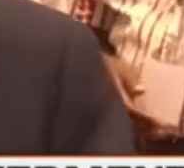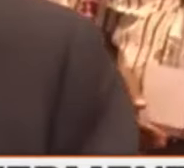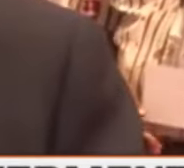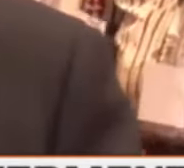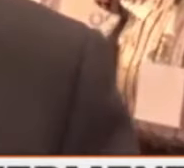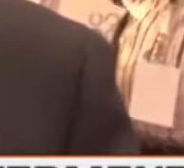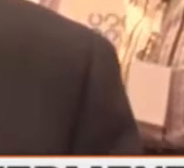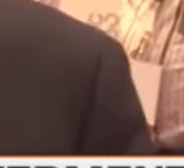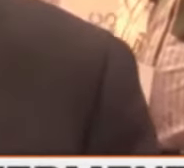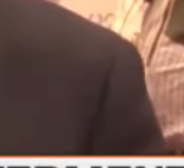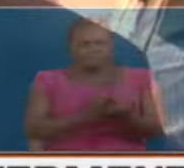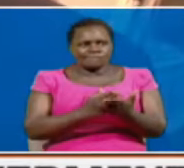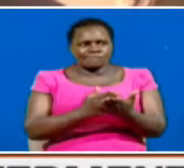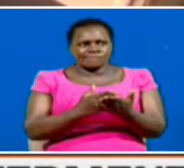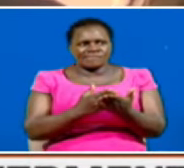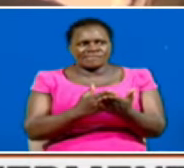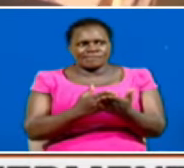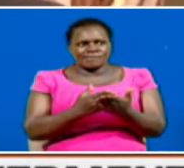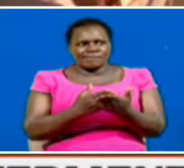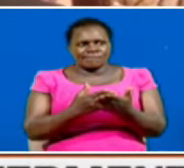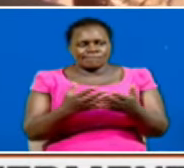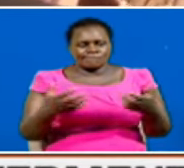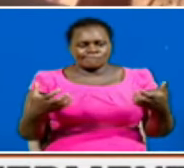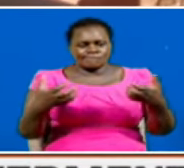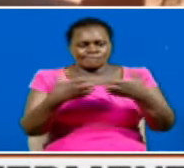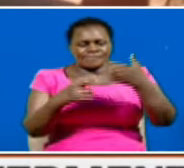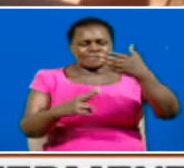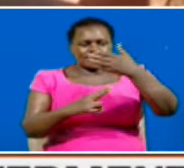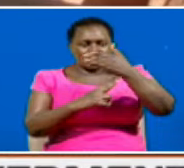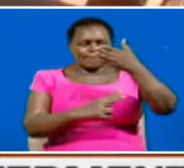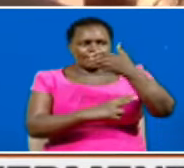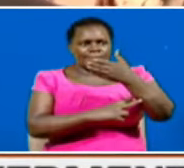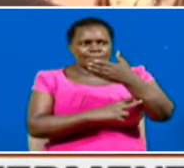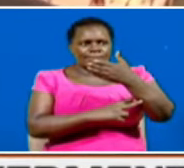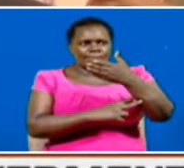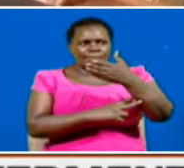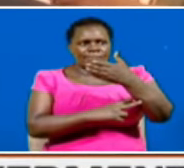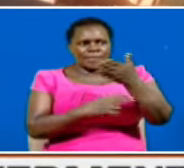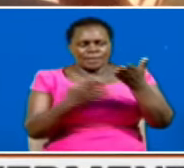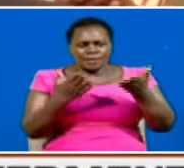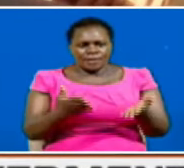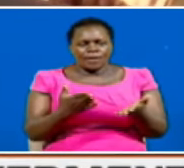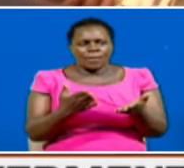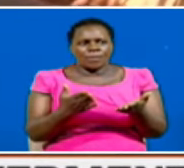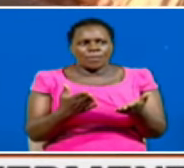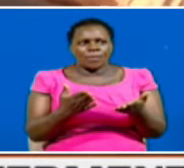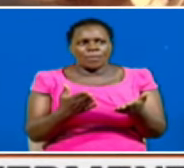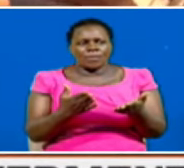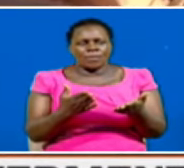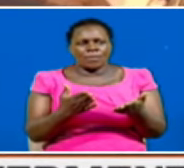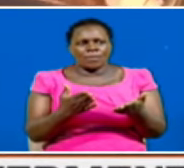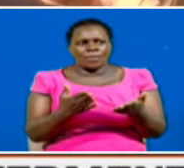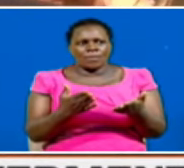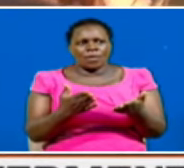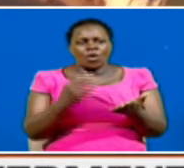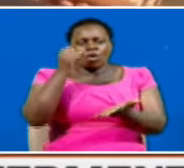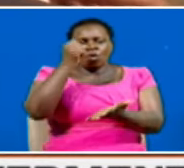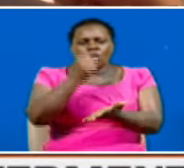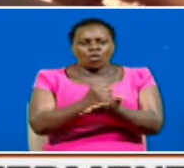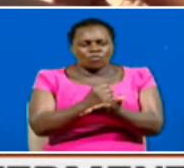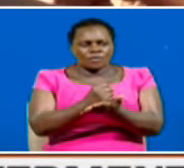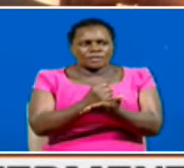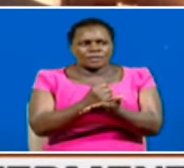As part of bridging that gap of mistrust, the government has now brought in the office of